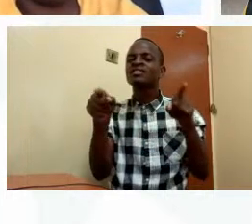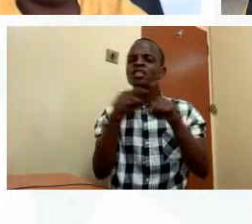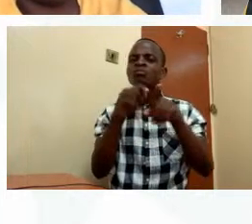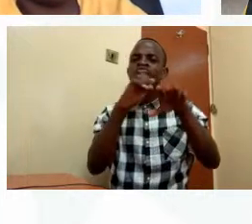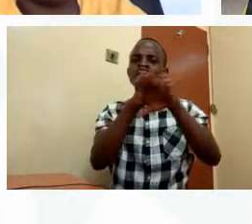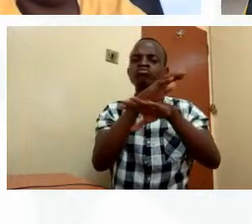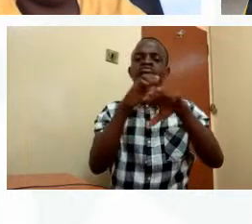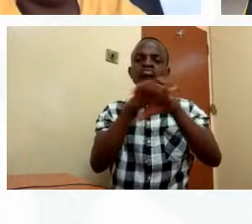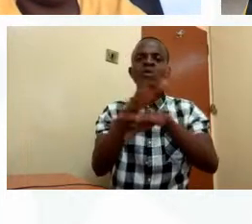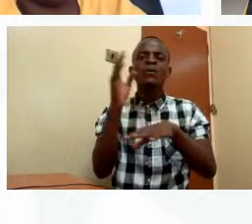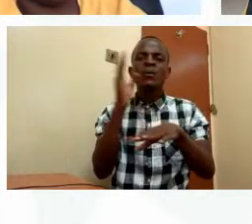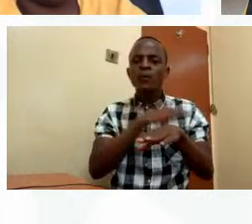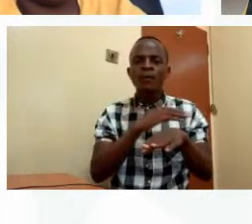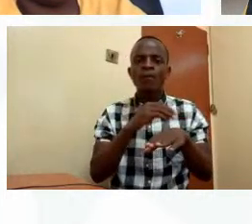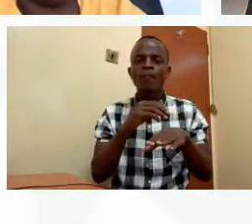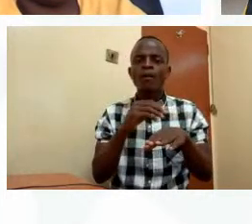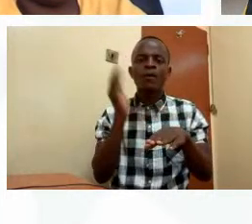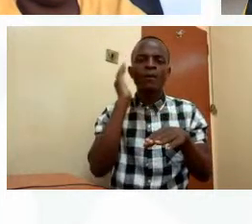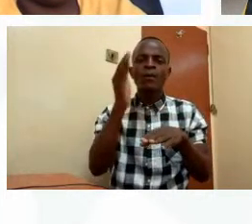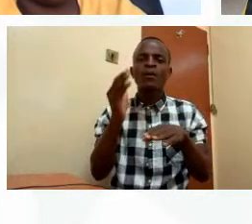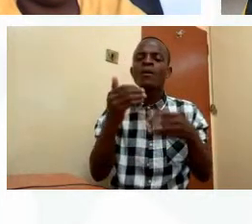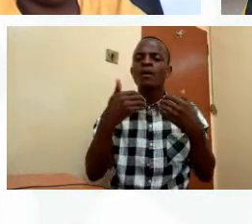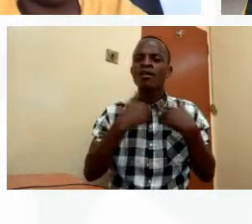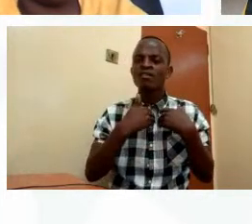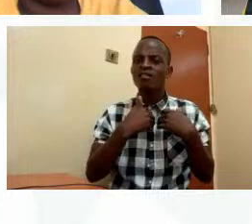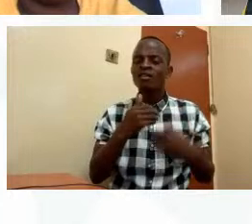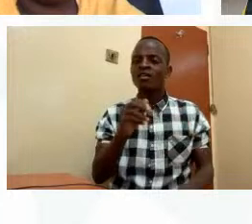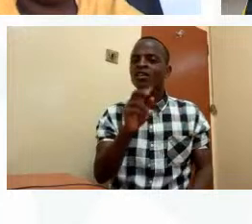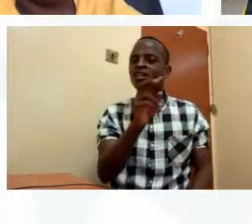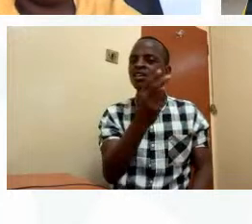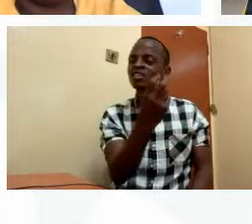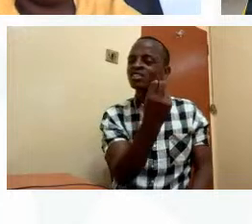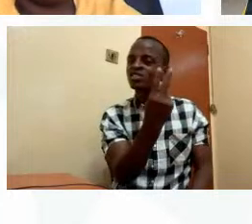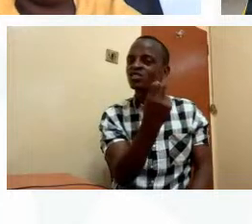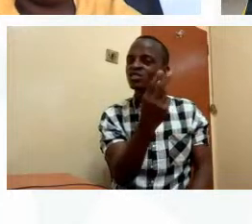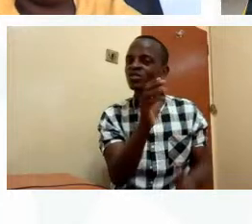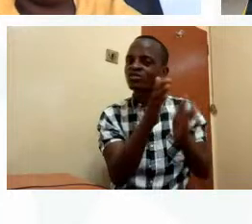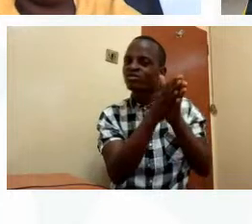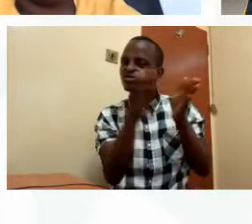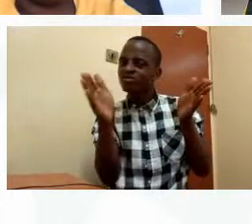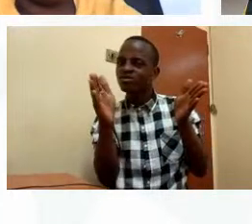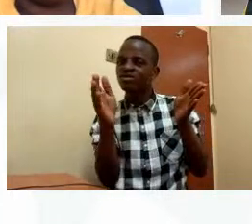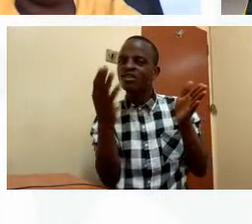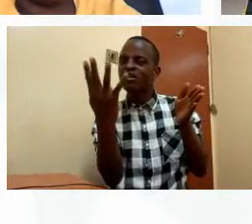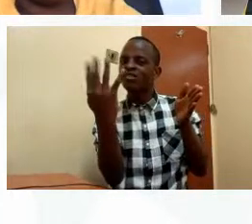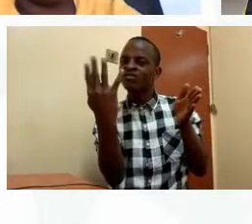the RAHi that will be held between 12th and 14th June